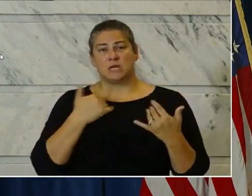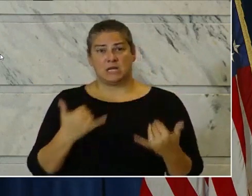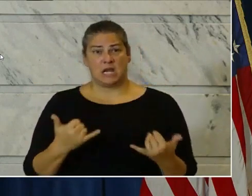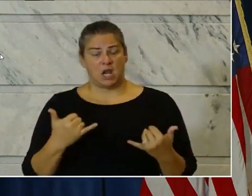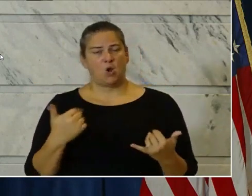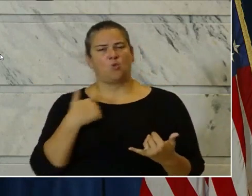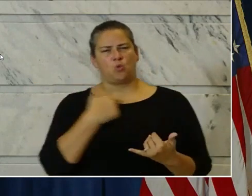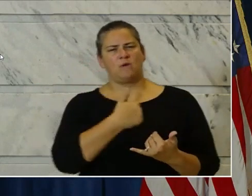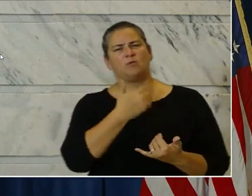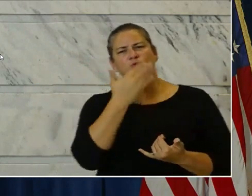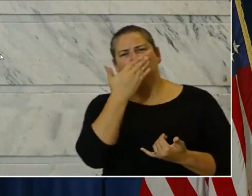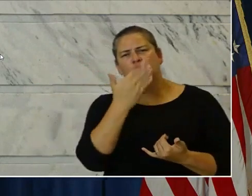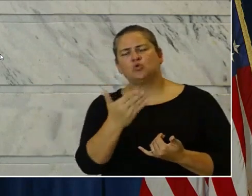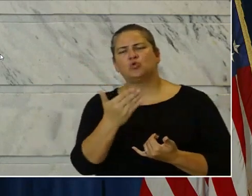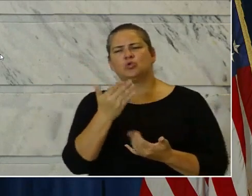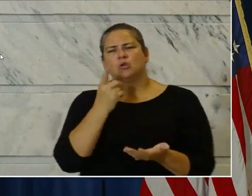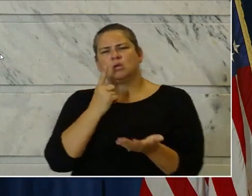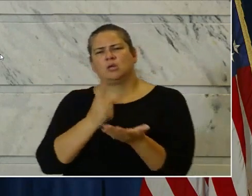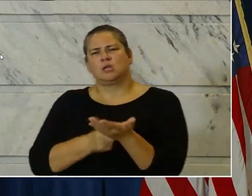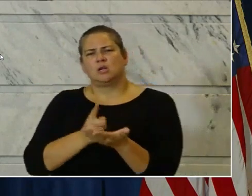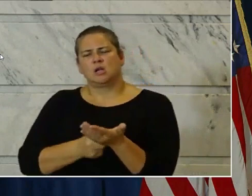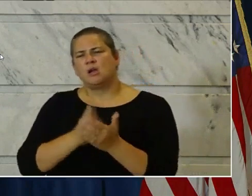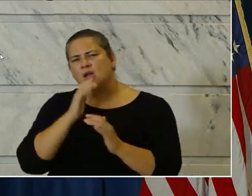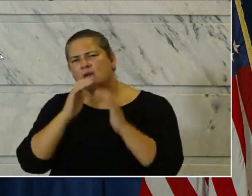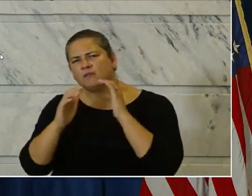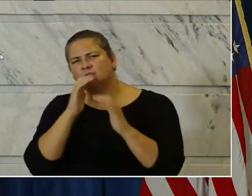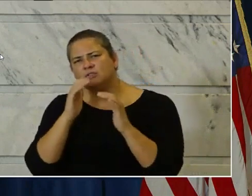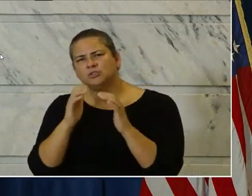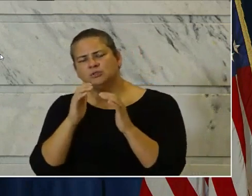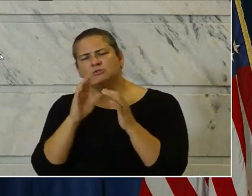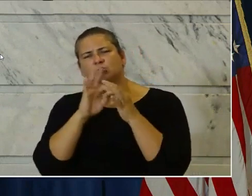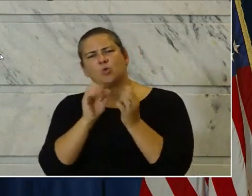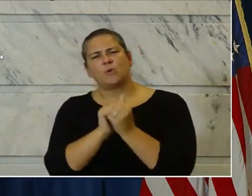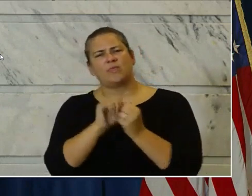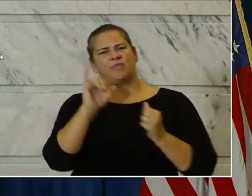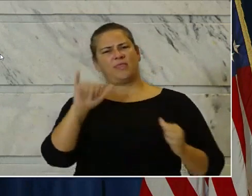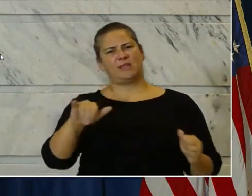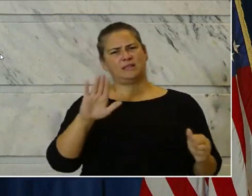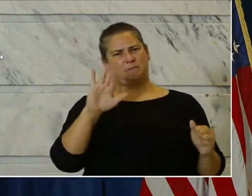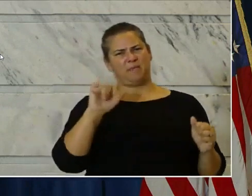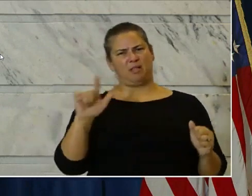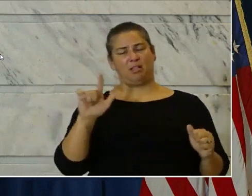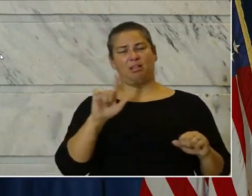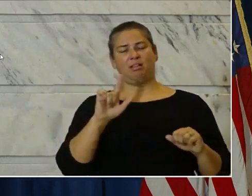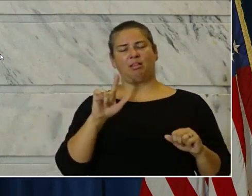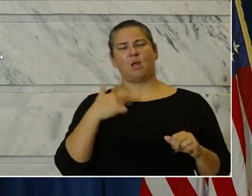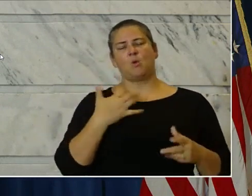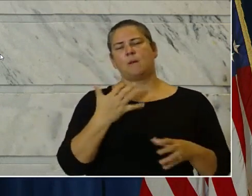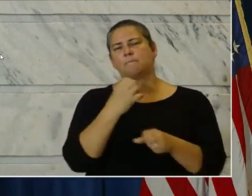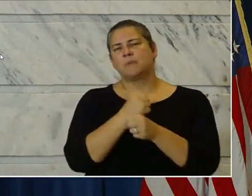conversations on parts of that bill. I want to make sure that I do hear